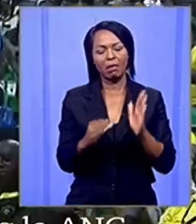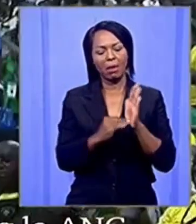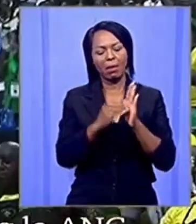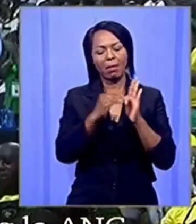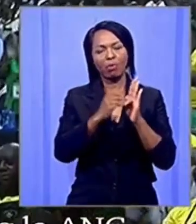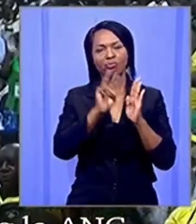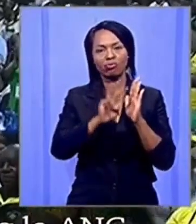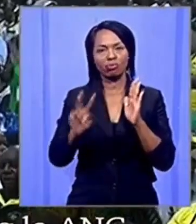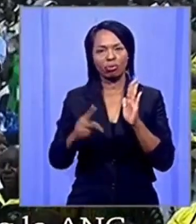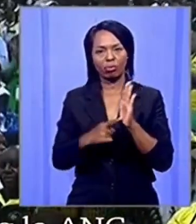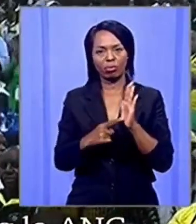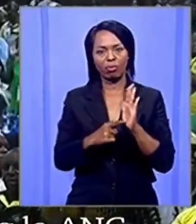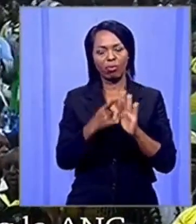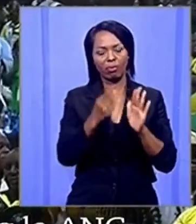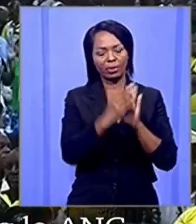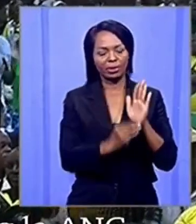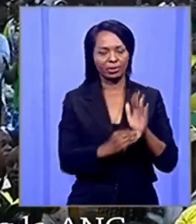mo lenaneng.